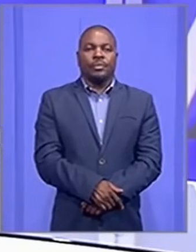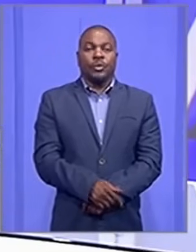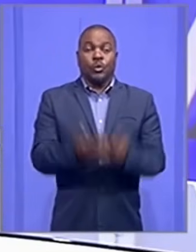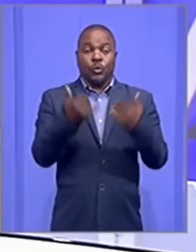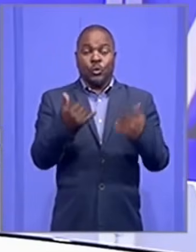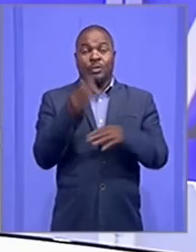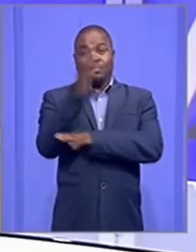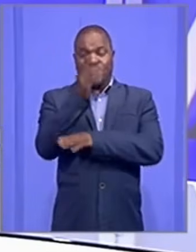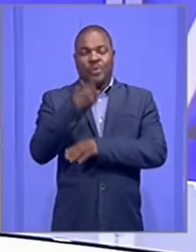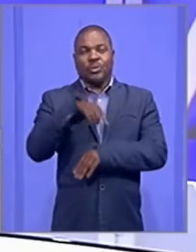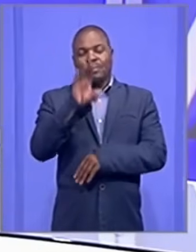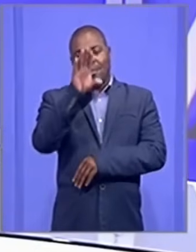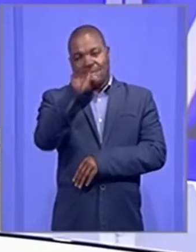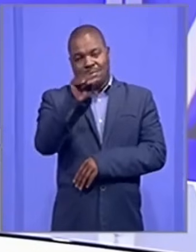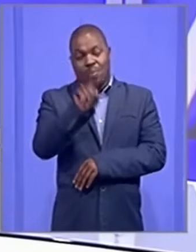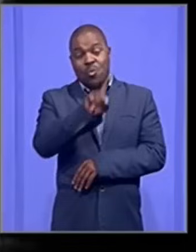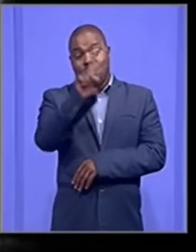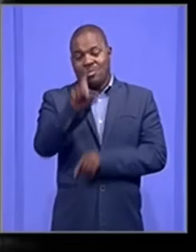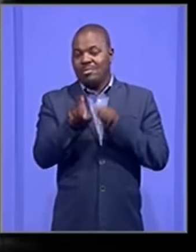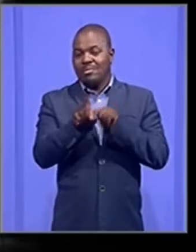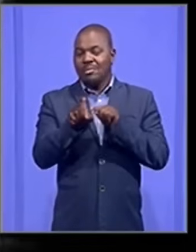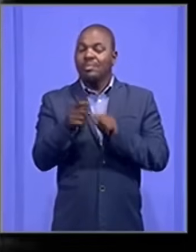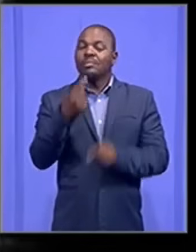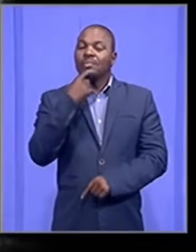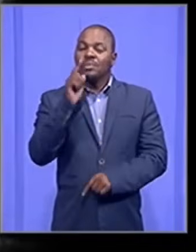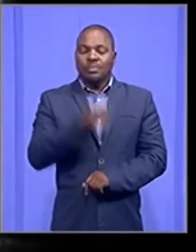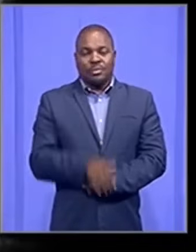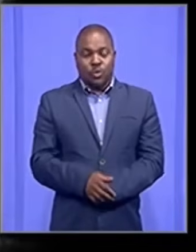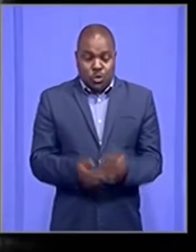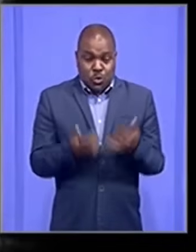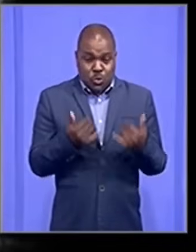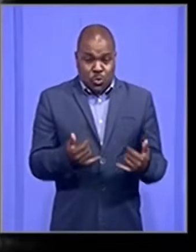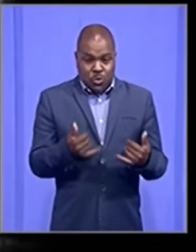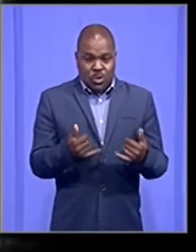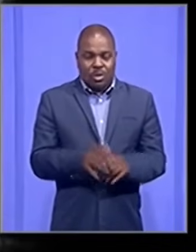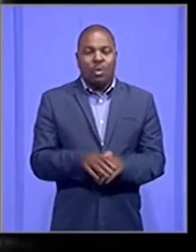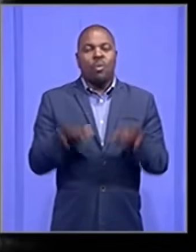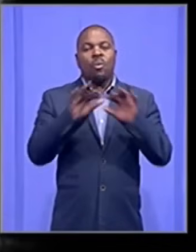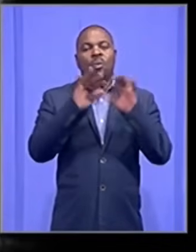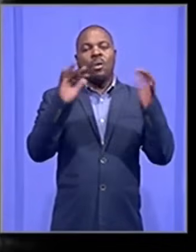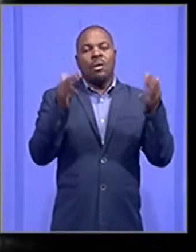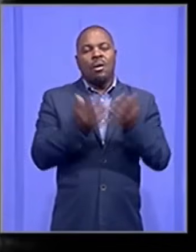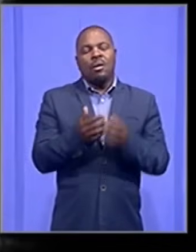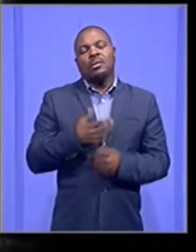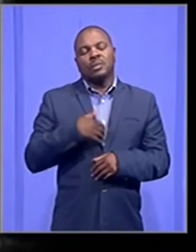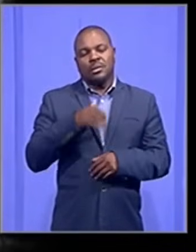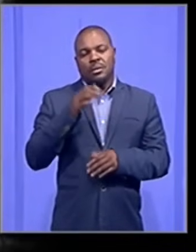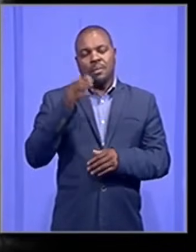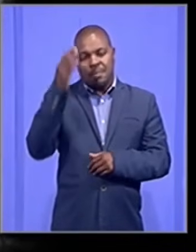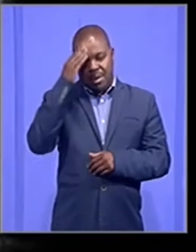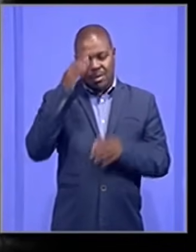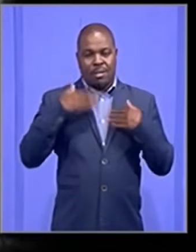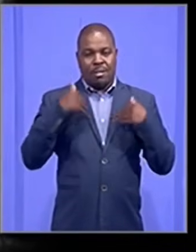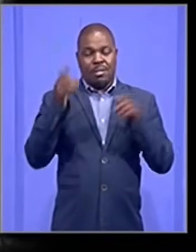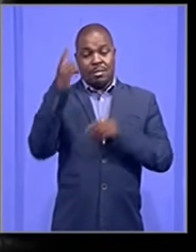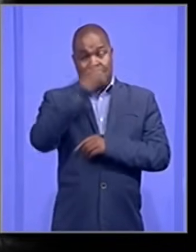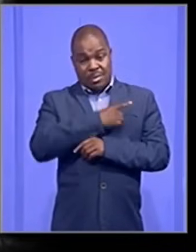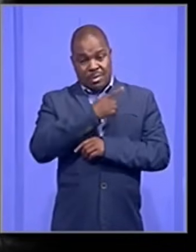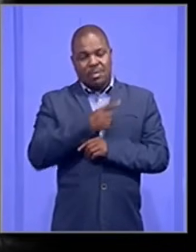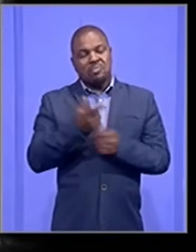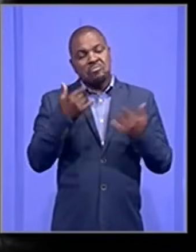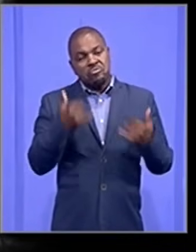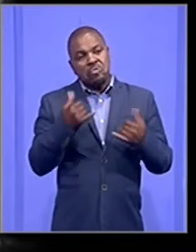Pejana go putšišo ya rena ya letšatši re botšišitše ka ge le hono go gopolwa letšatši la lefase la pholo ya monagano go